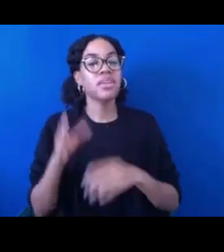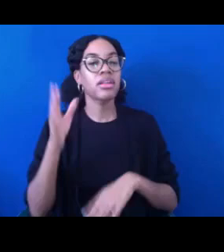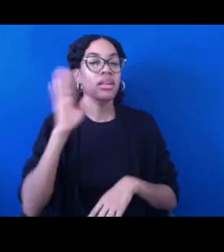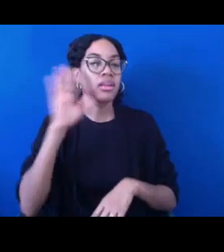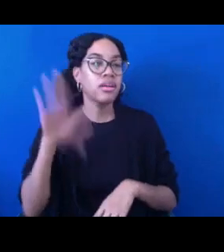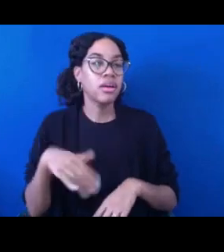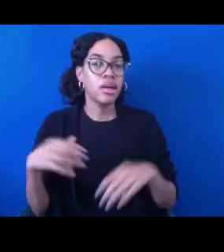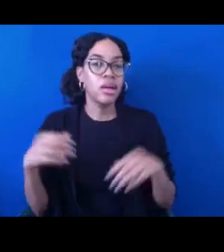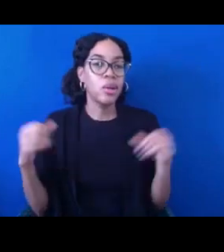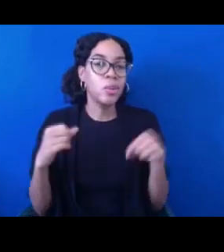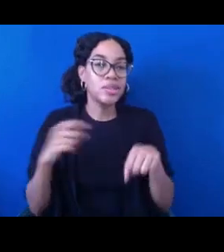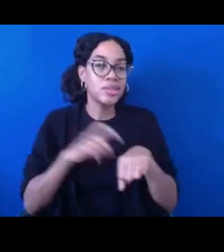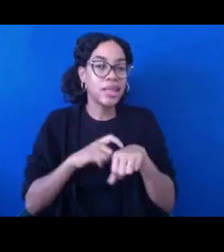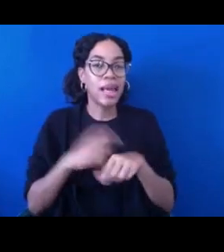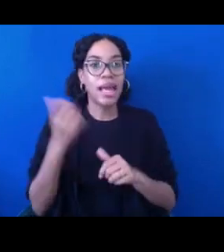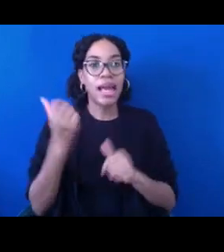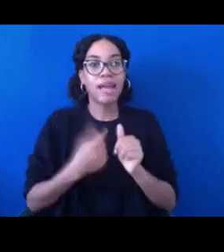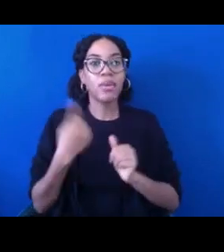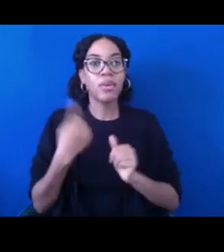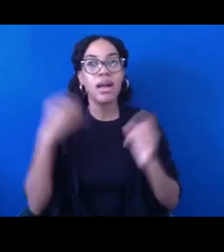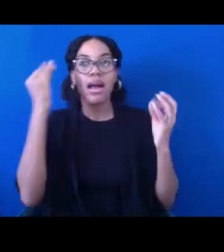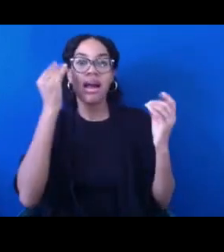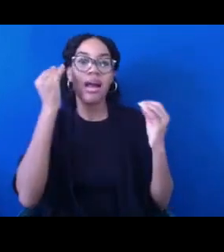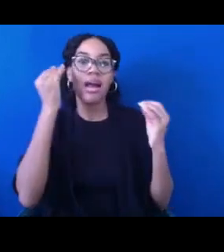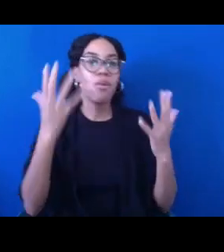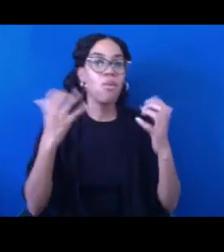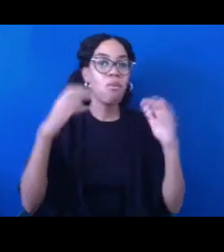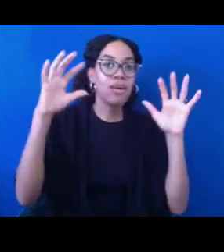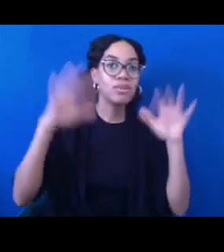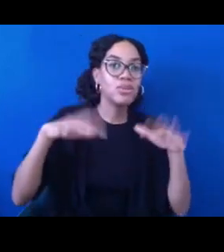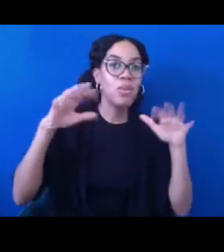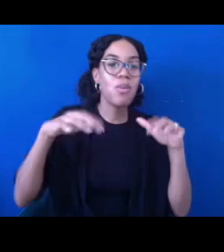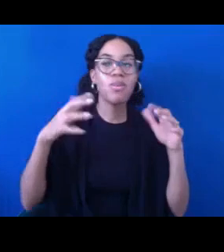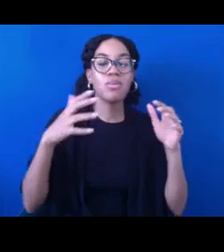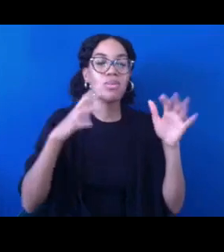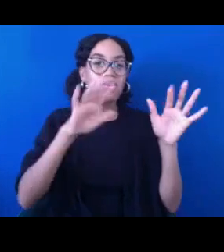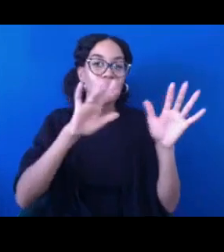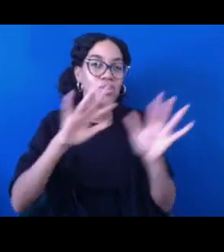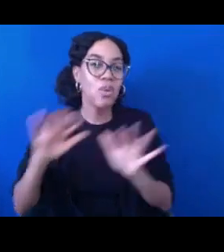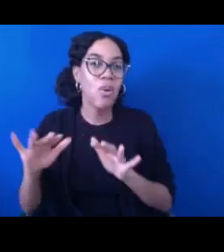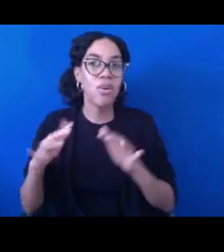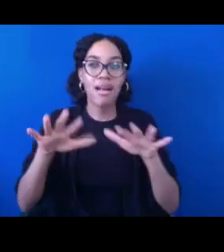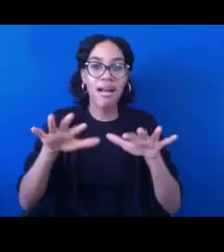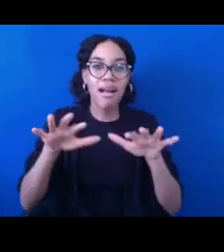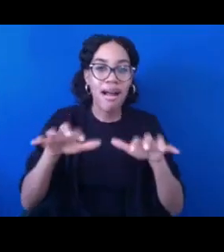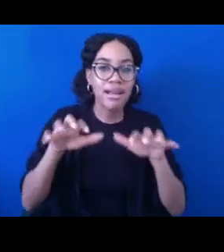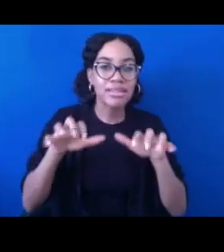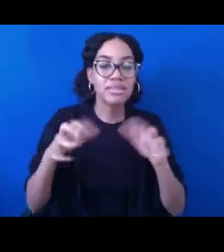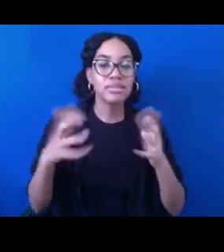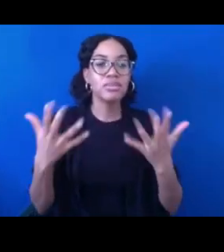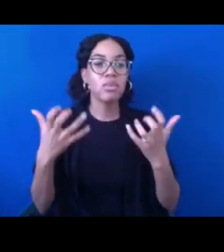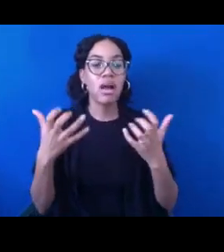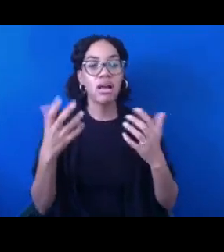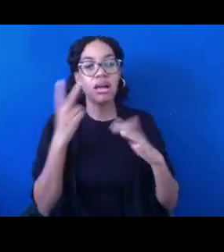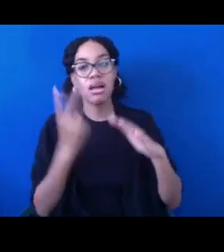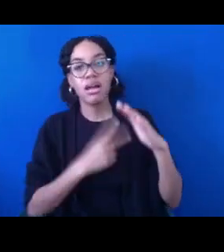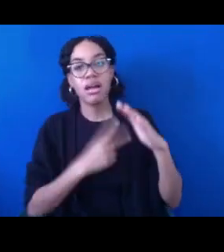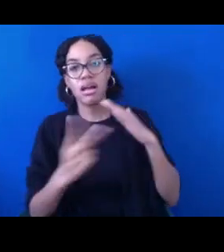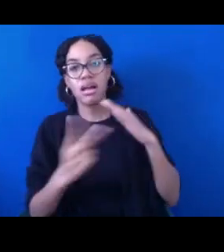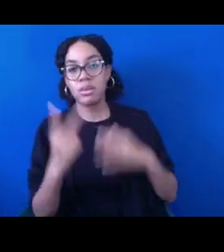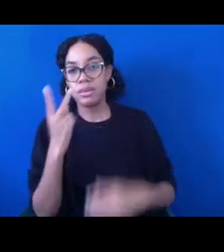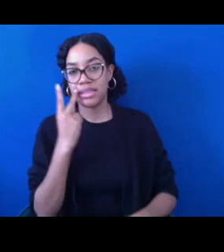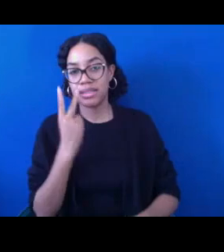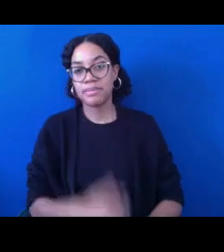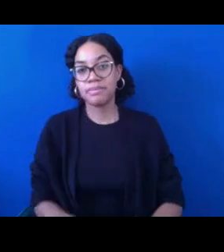Everybody's thinking about ice. So this is the main idea that we look for here. The average annual snowfall totals across the whole country. You